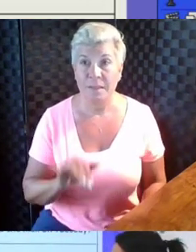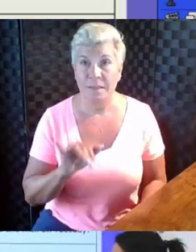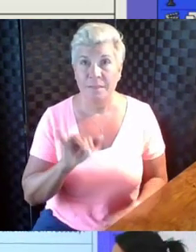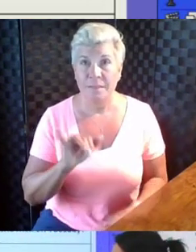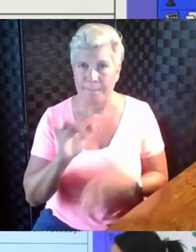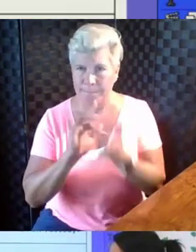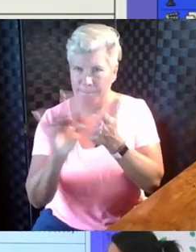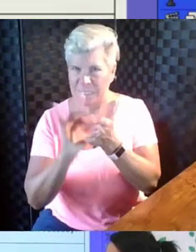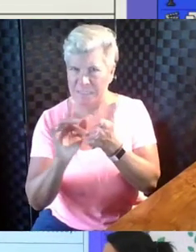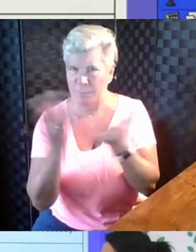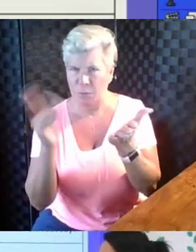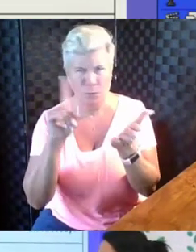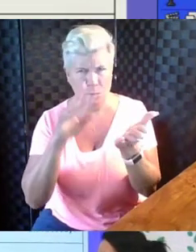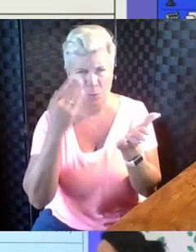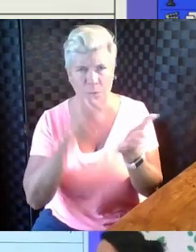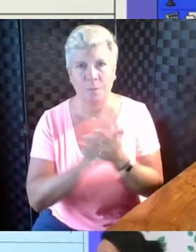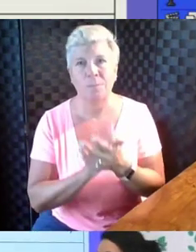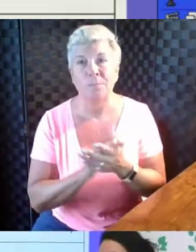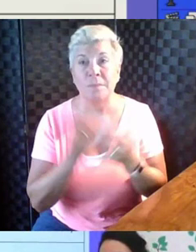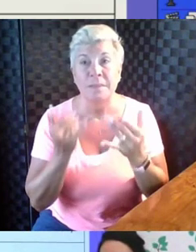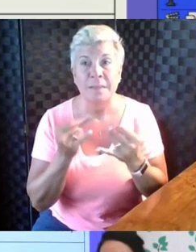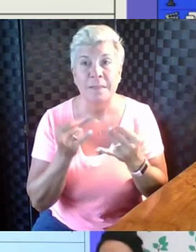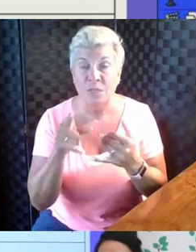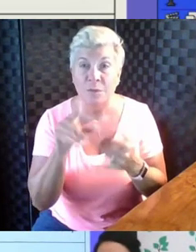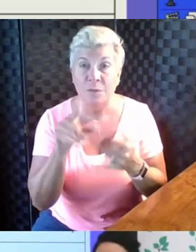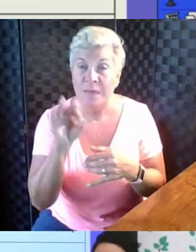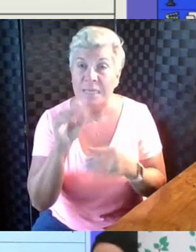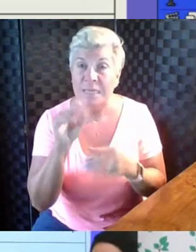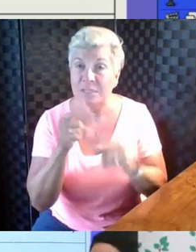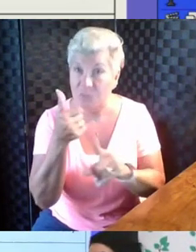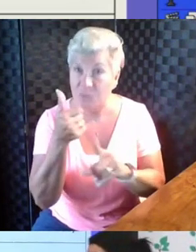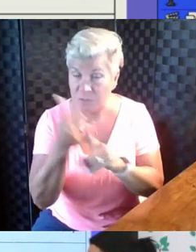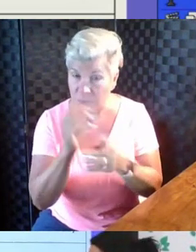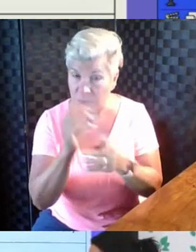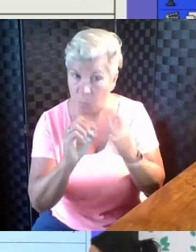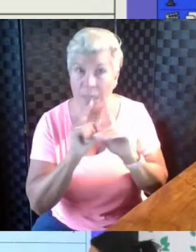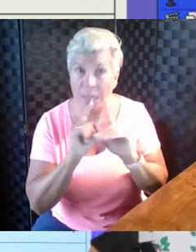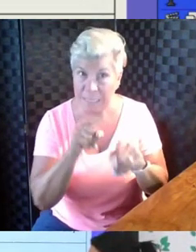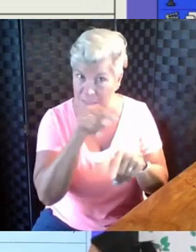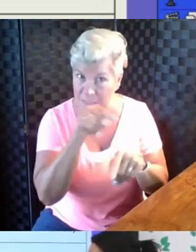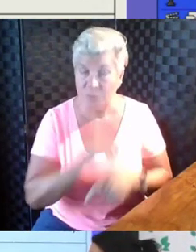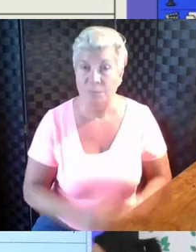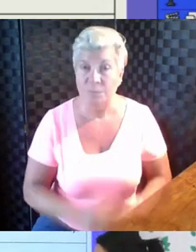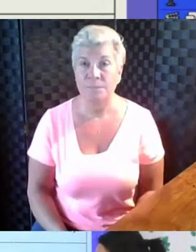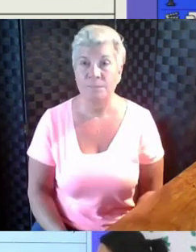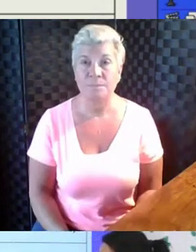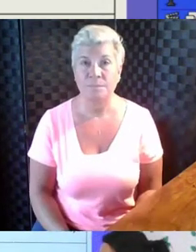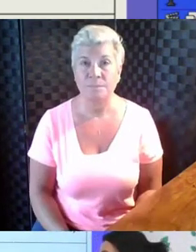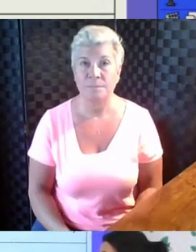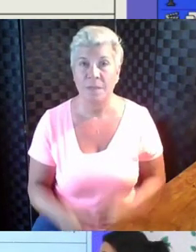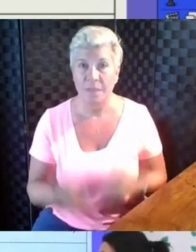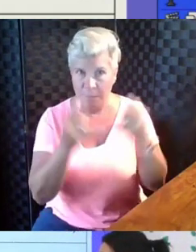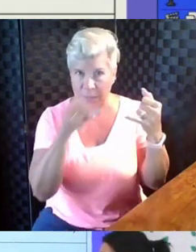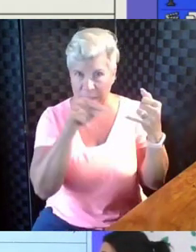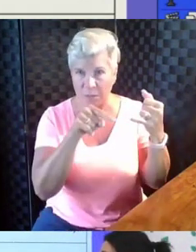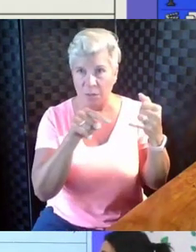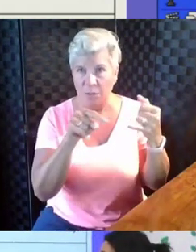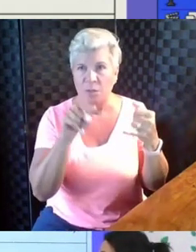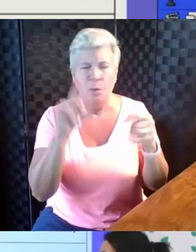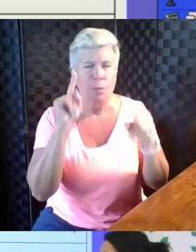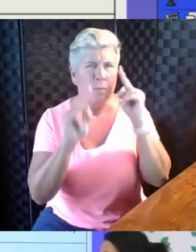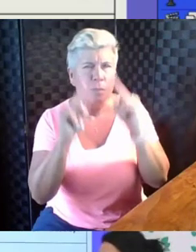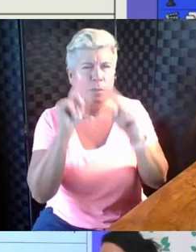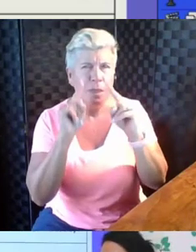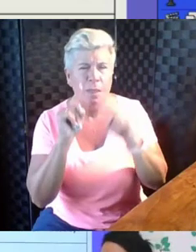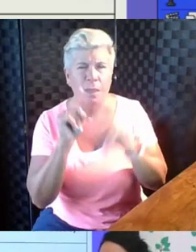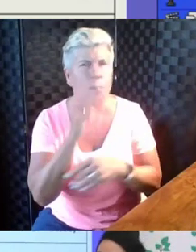missing part. Go ahead, find your answer, and write your complete answer in the blank, and then I want you to